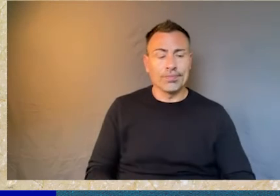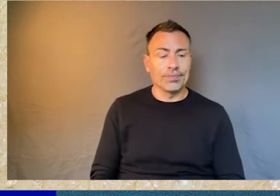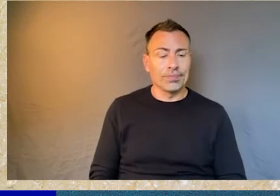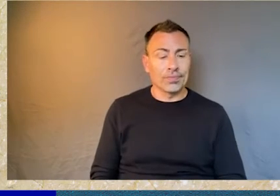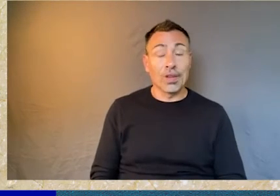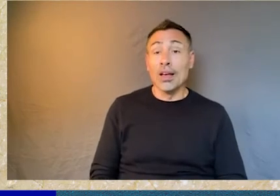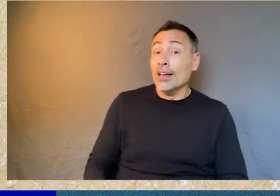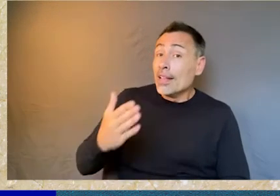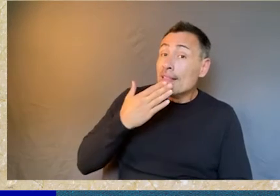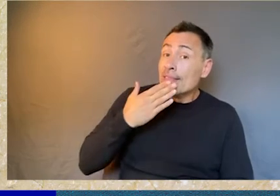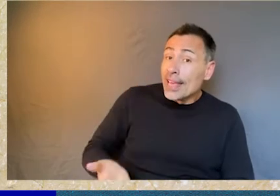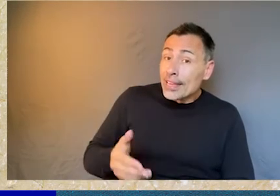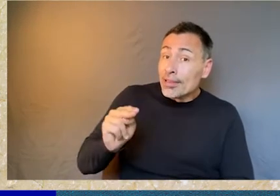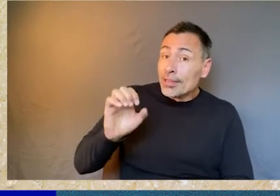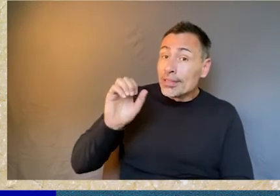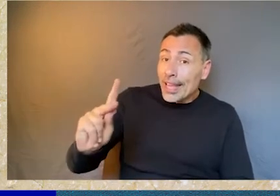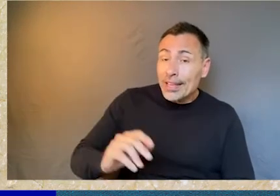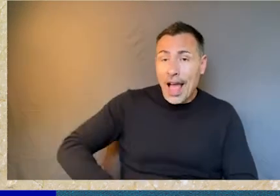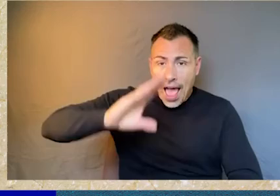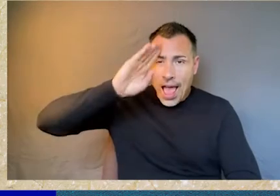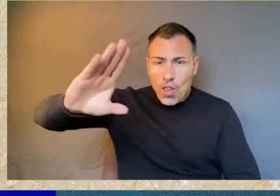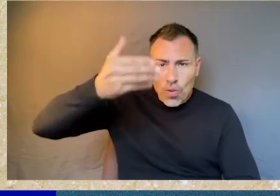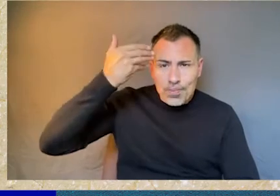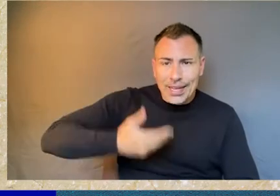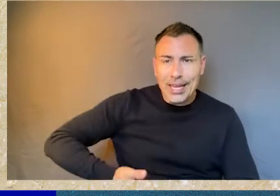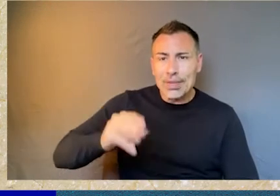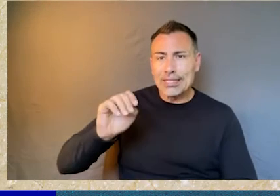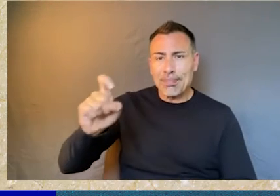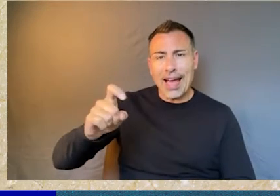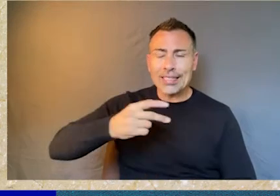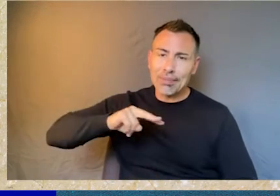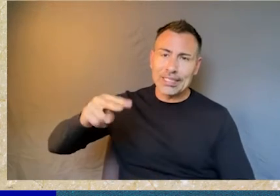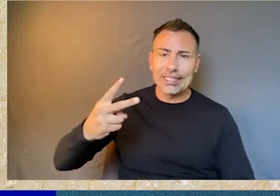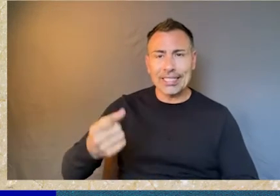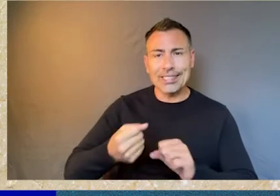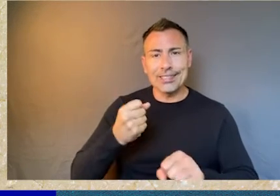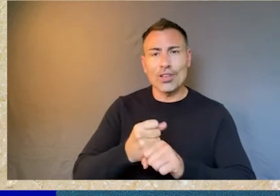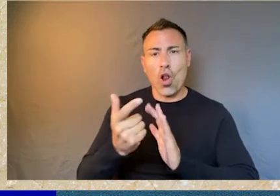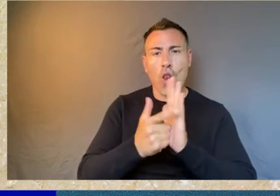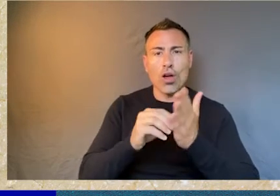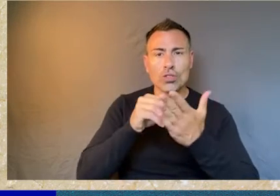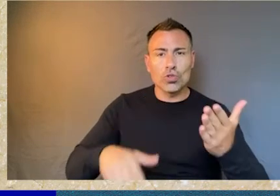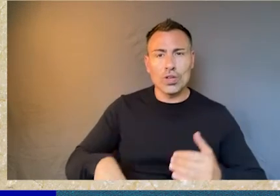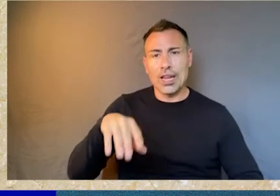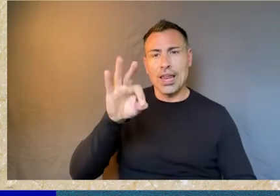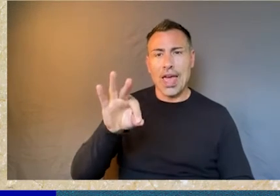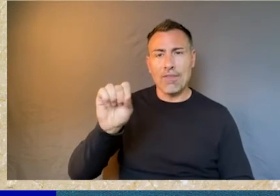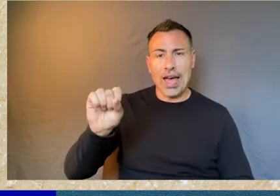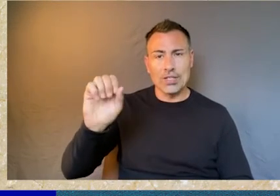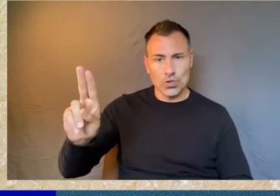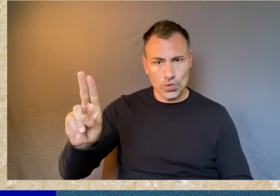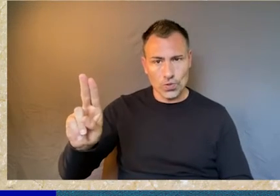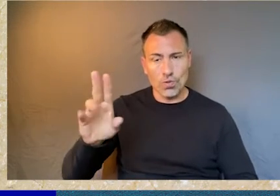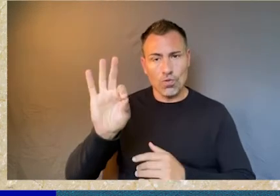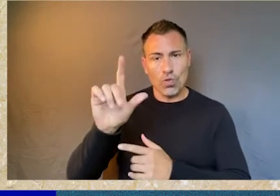Thank you, Nick. Hello, my name is Max. I'm a second-year law student at Florida State University.